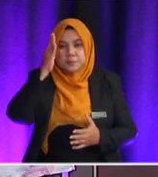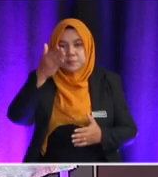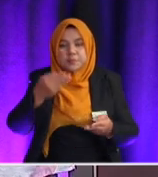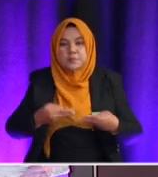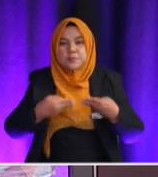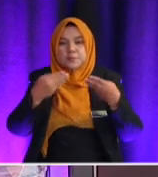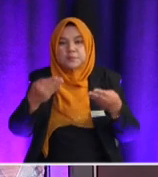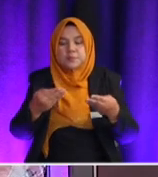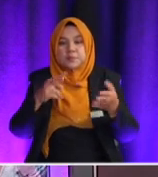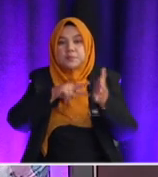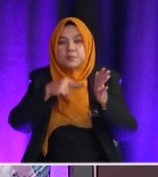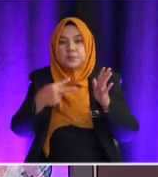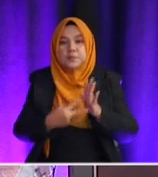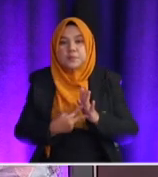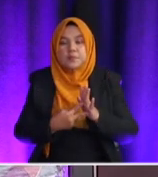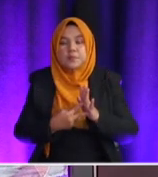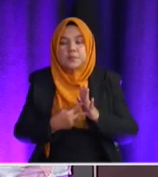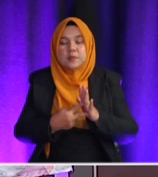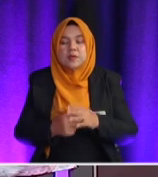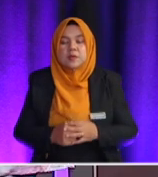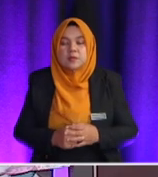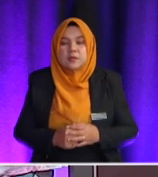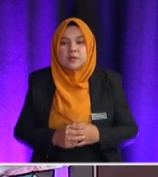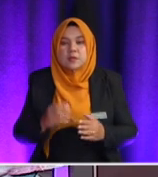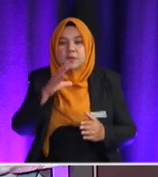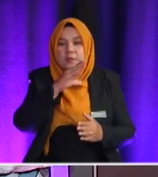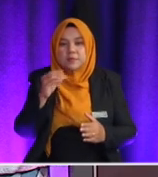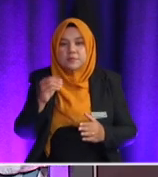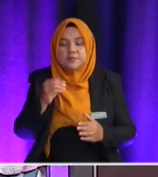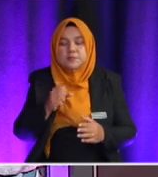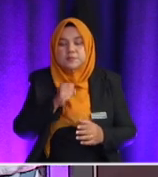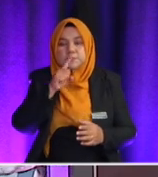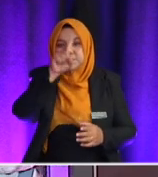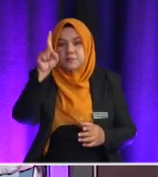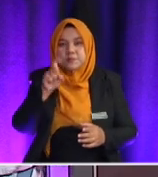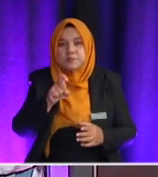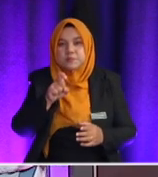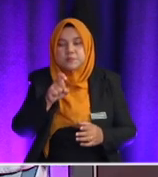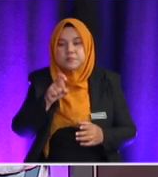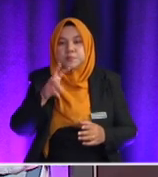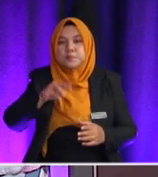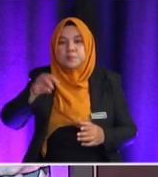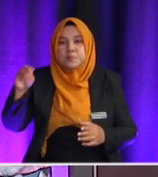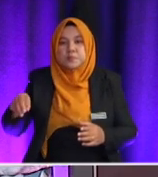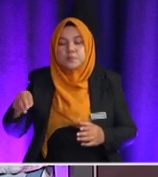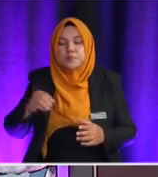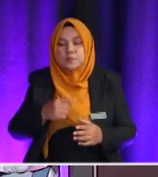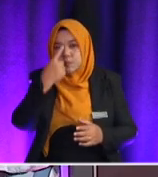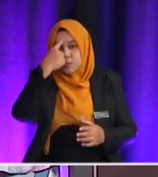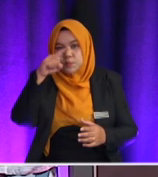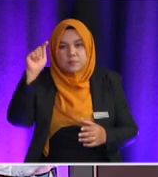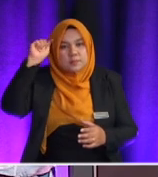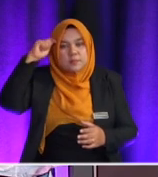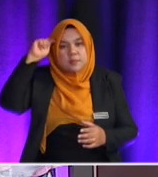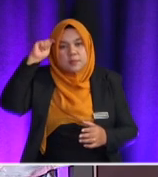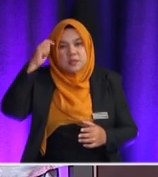the definition on the pink one here, and then I will ask our pupils online to guess. For